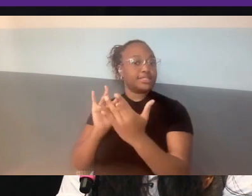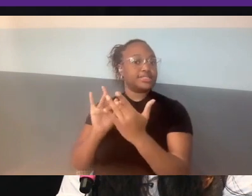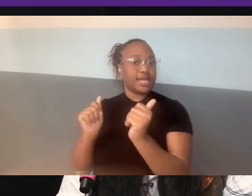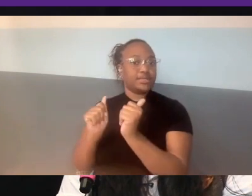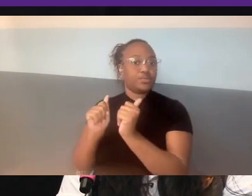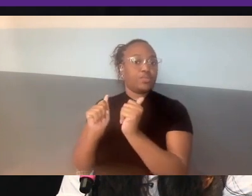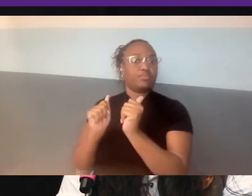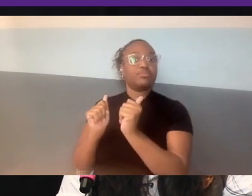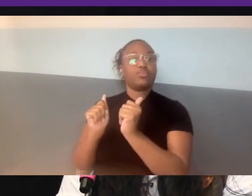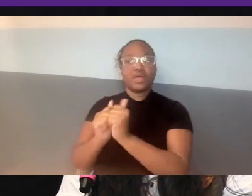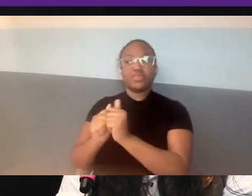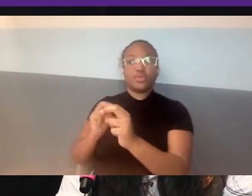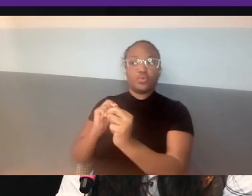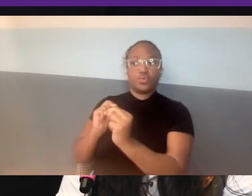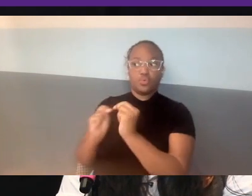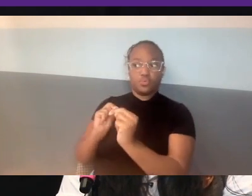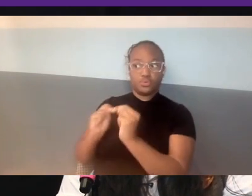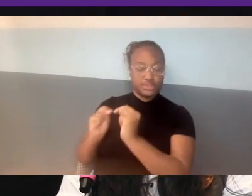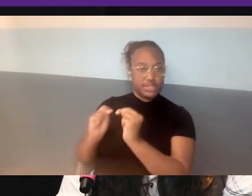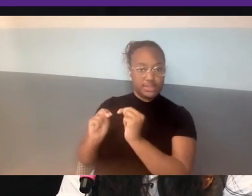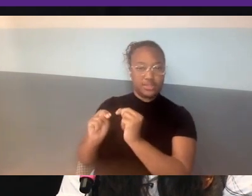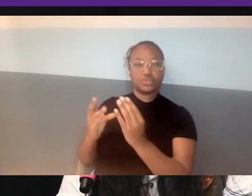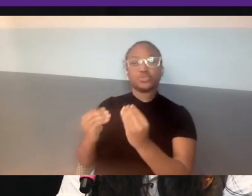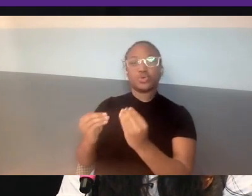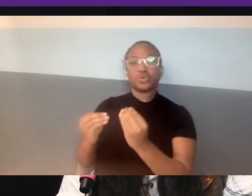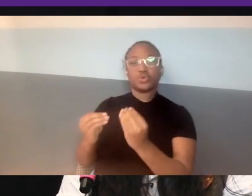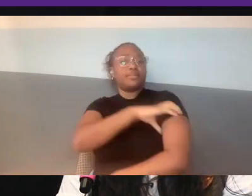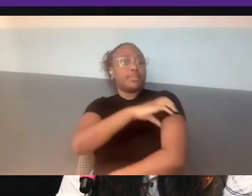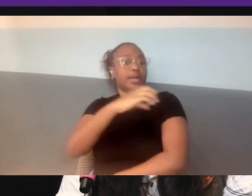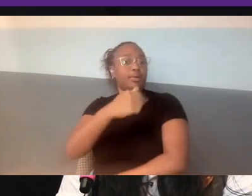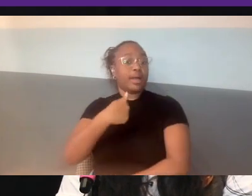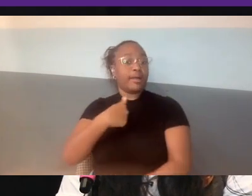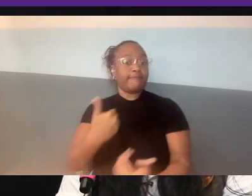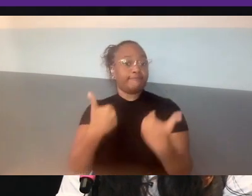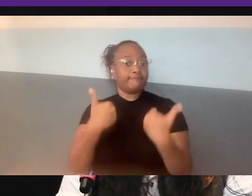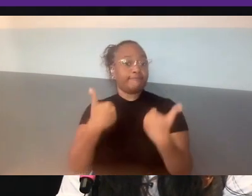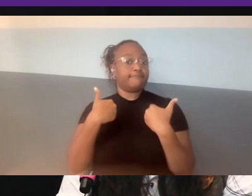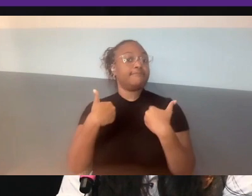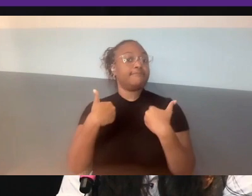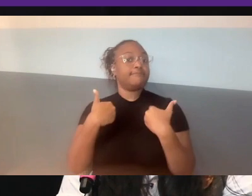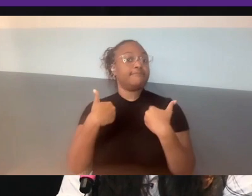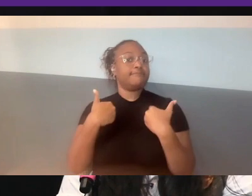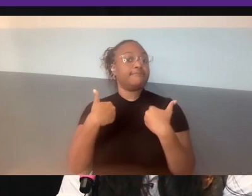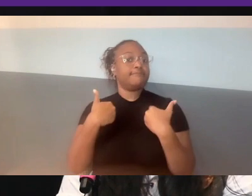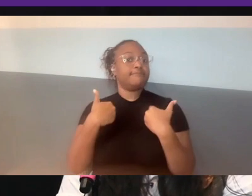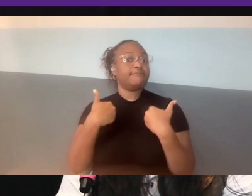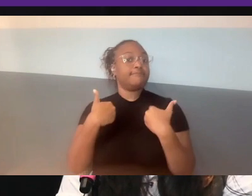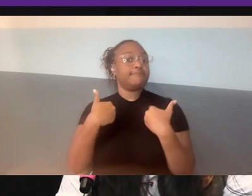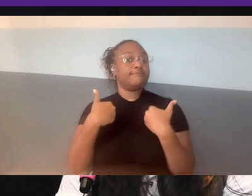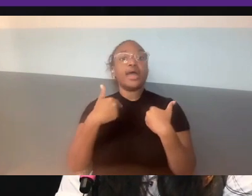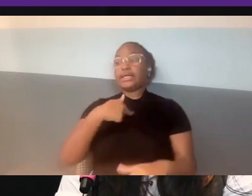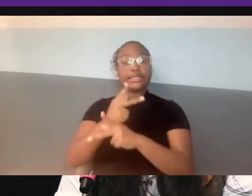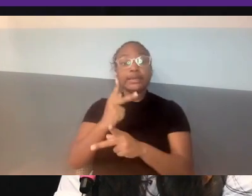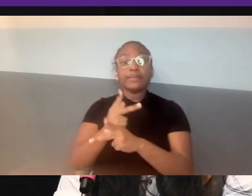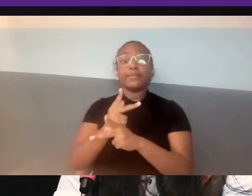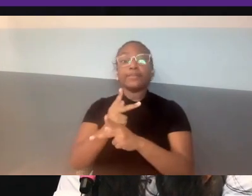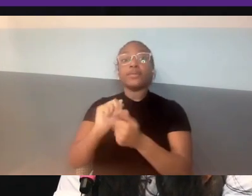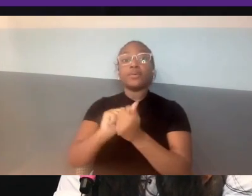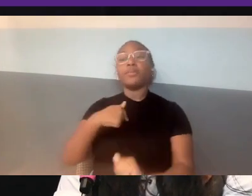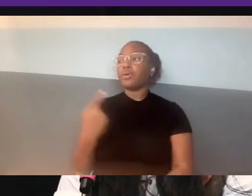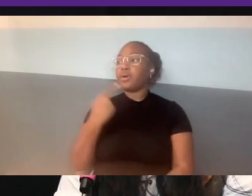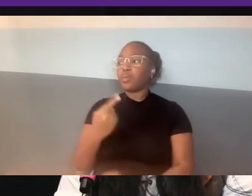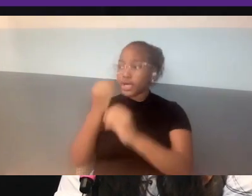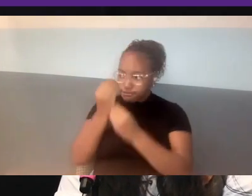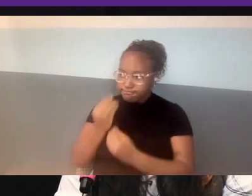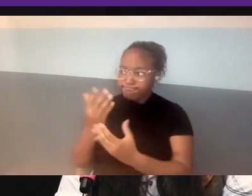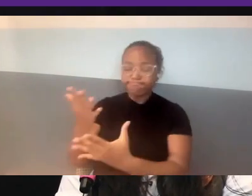a power that I hold and that I hope I'm always transparent about. And I try to also